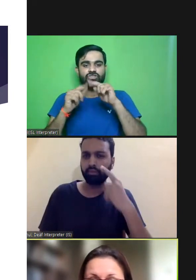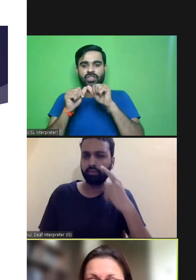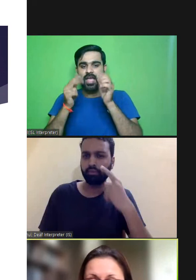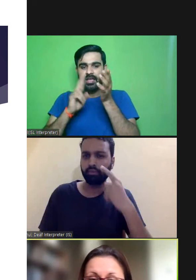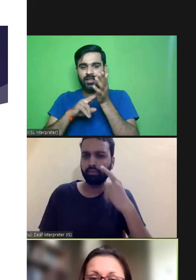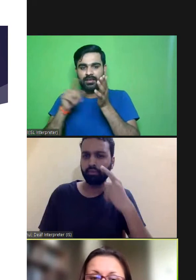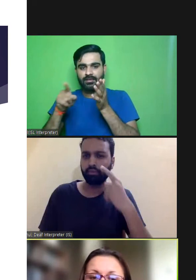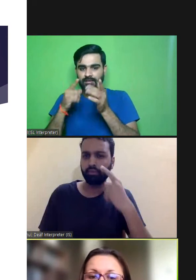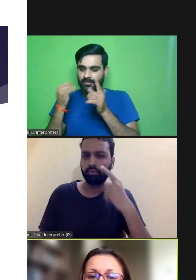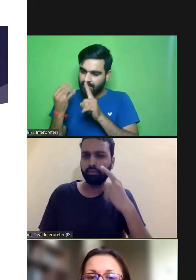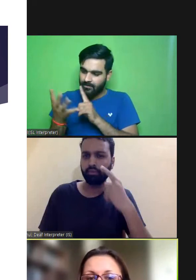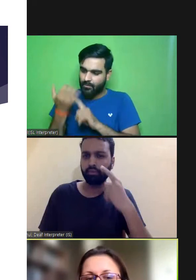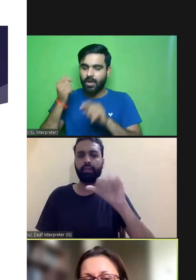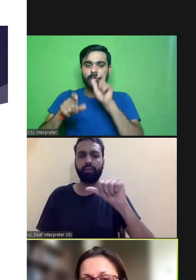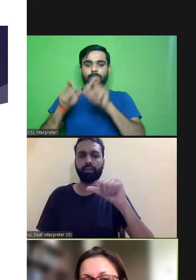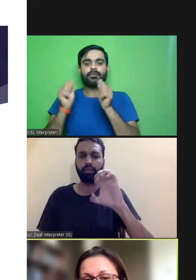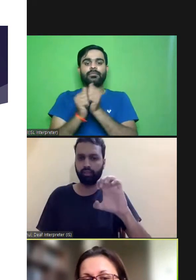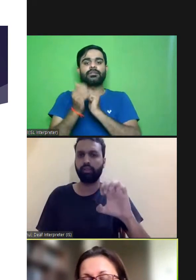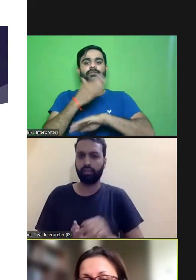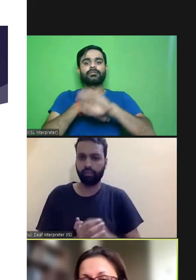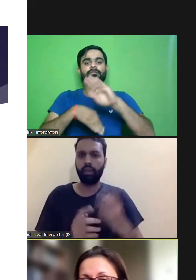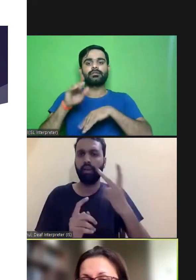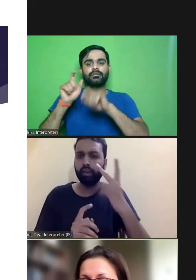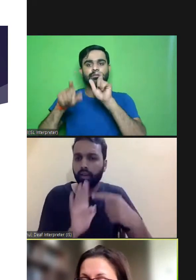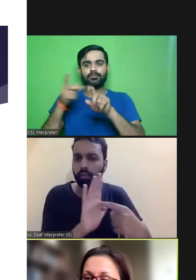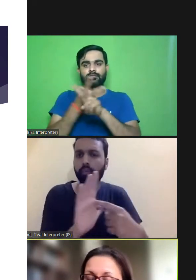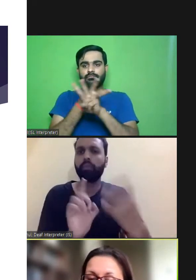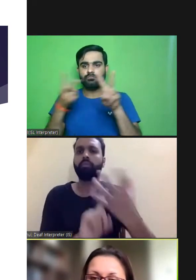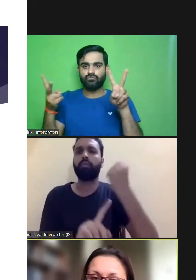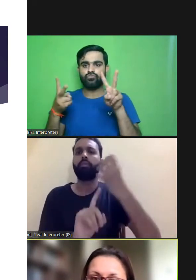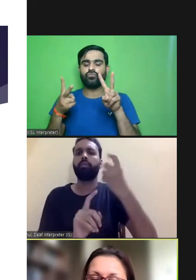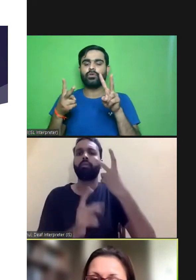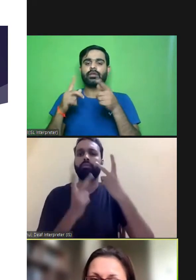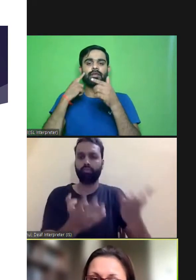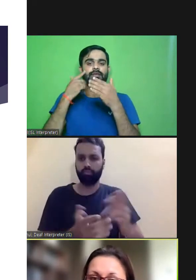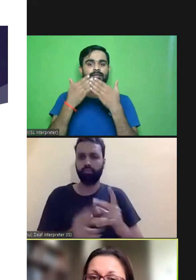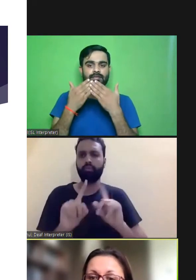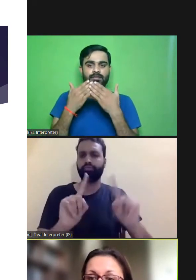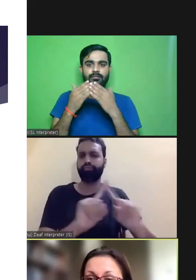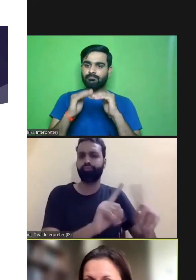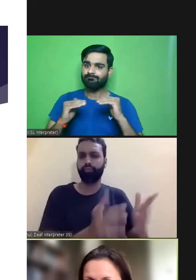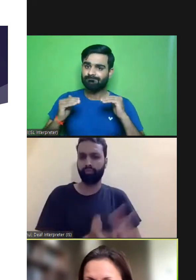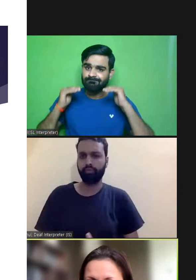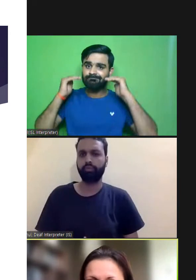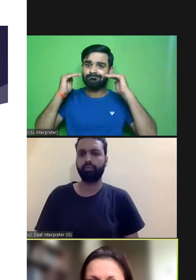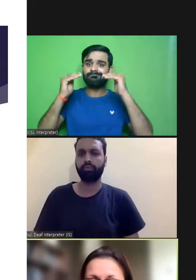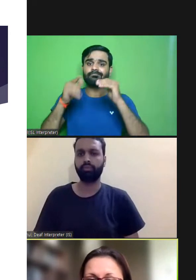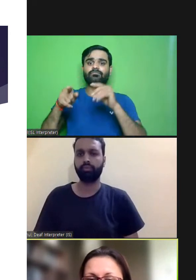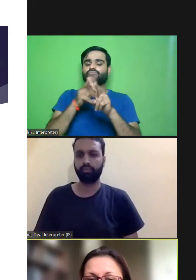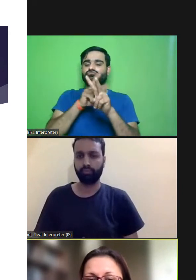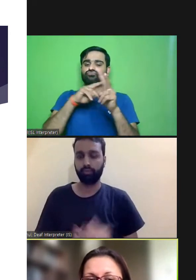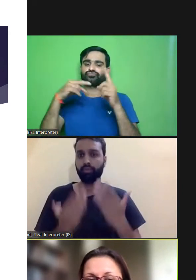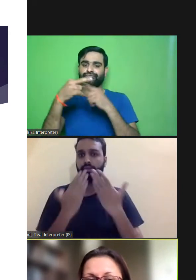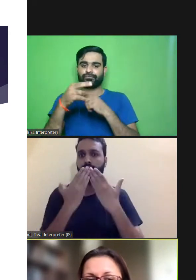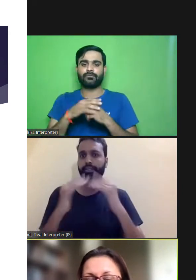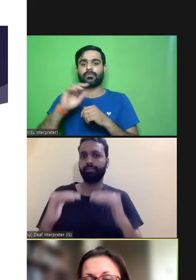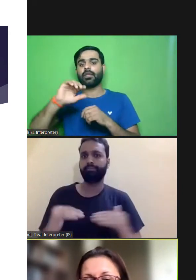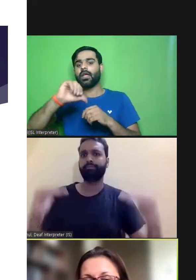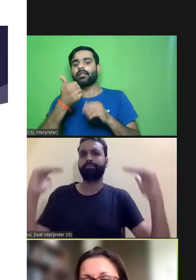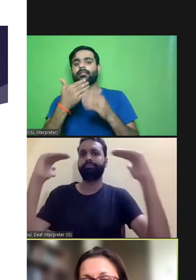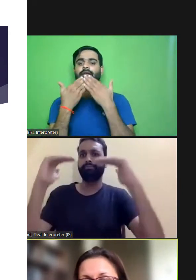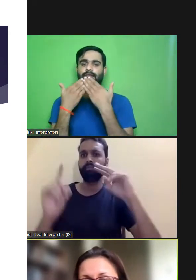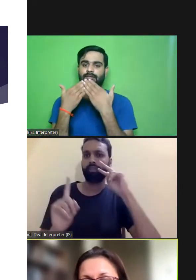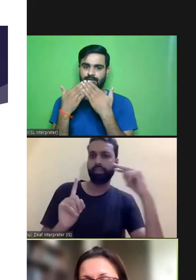with disability are more likely to be multidimensionally poor and have higher levels of deprivation. There is another study